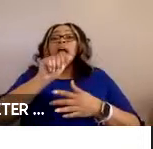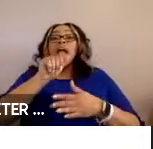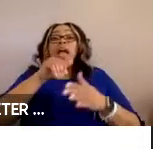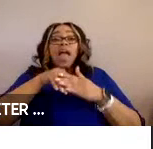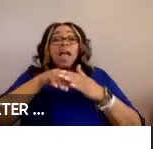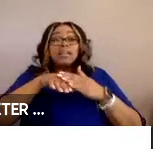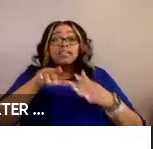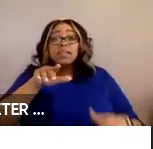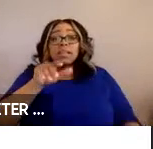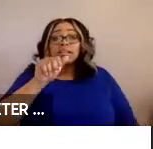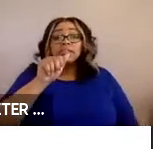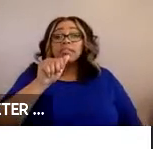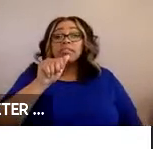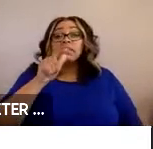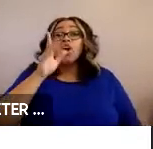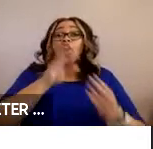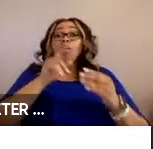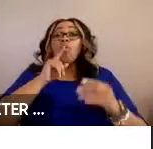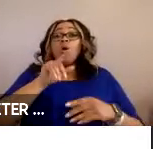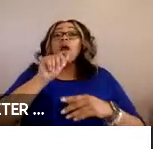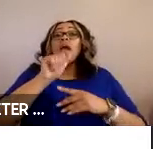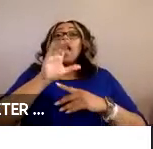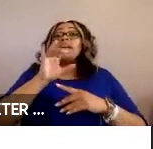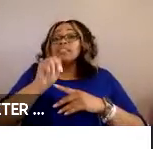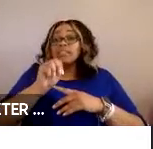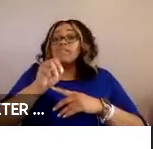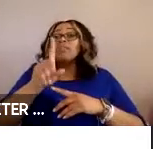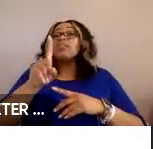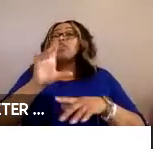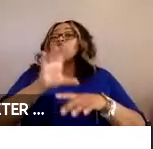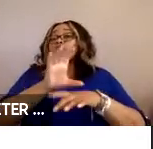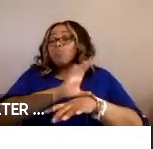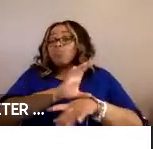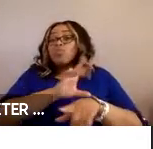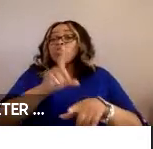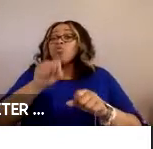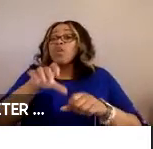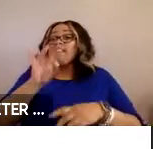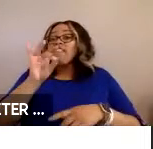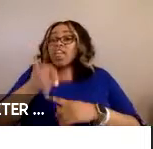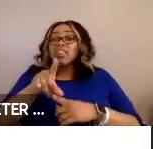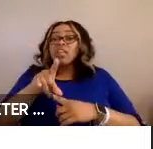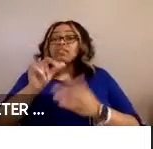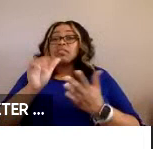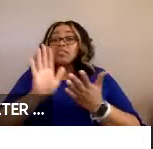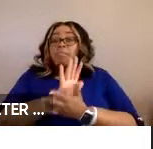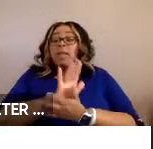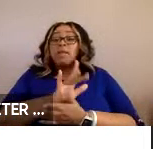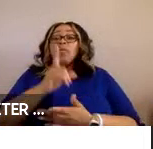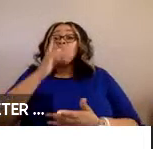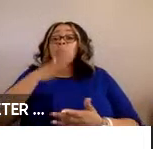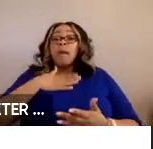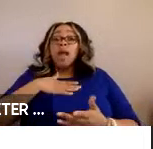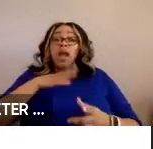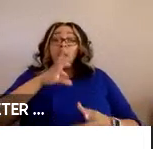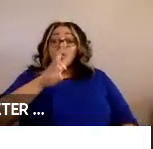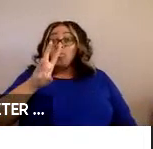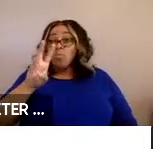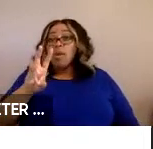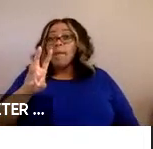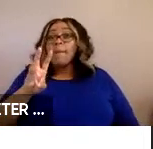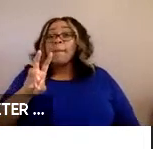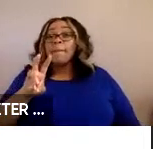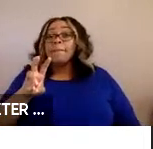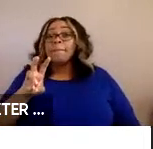is a conference on accessibility and computing. You can find this paper on my website,